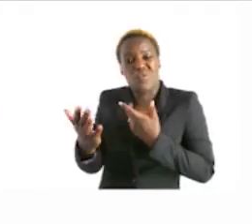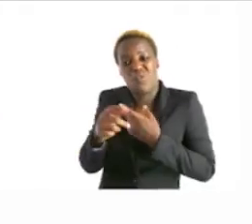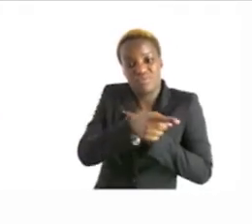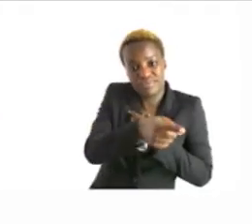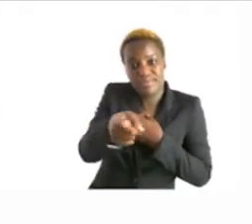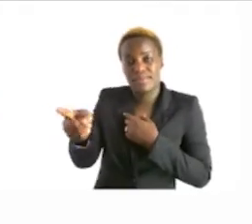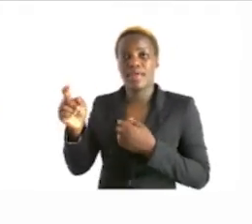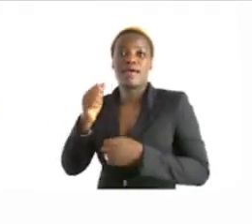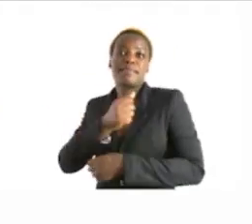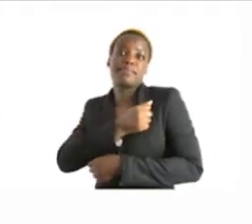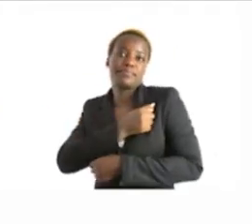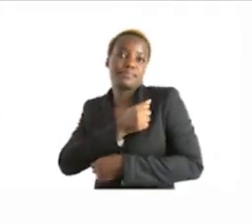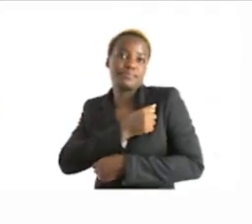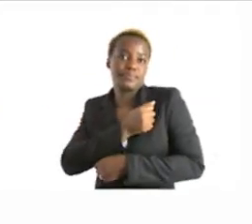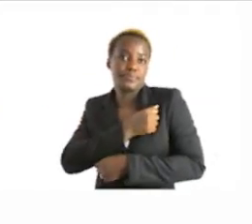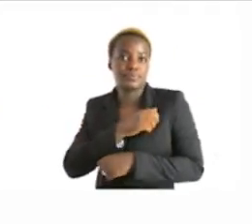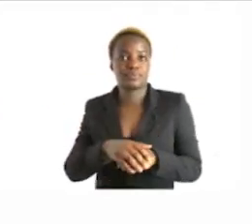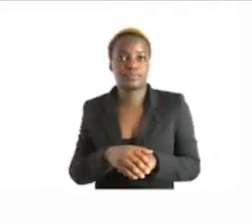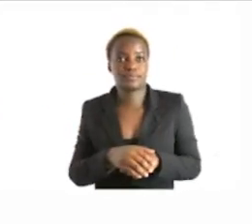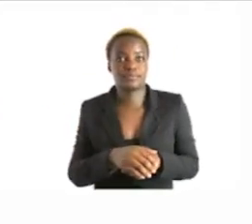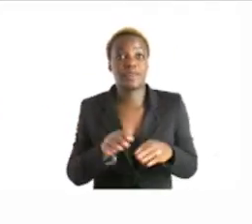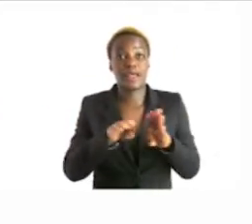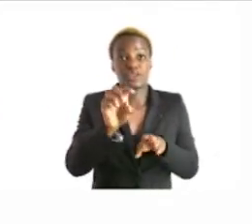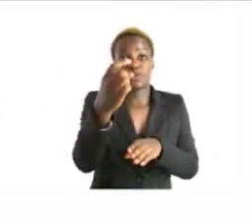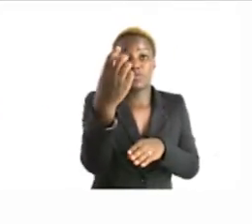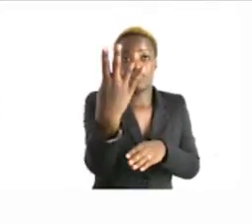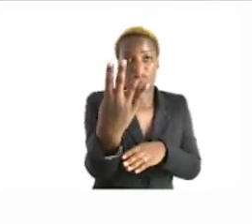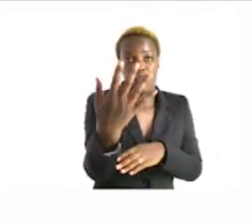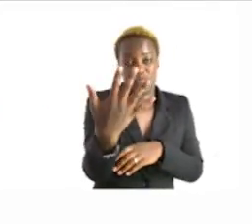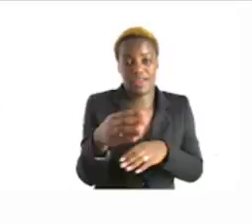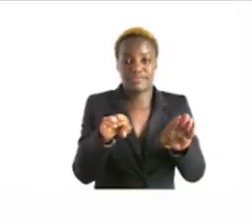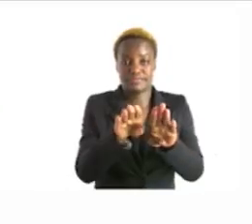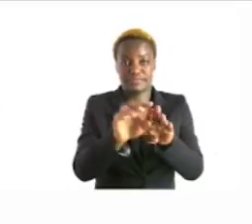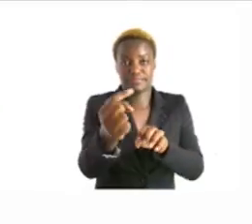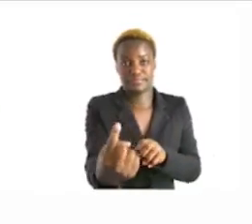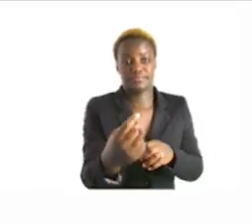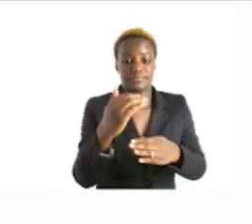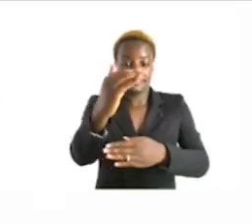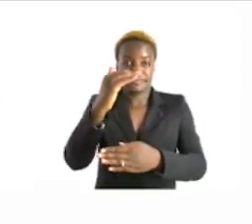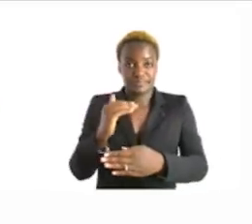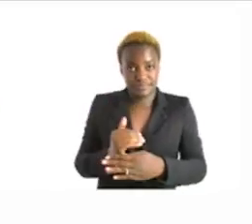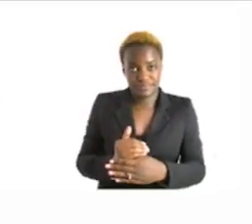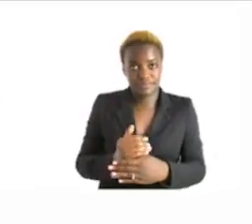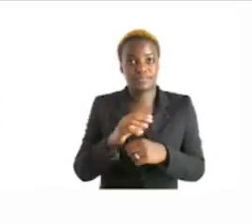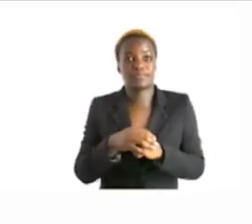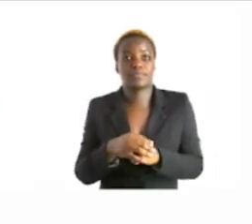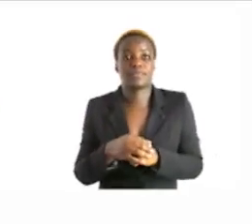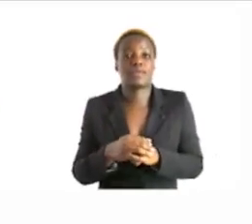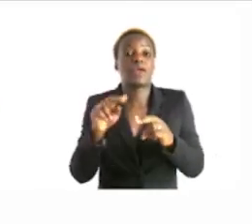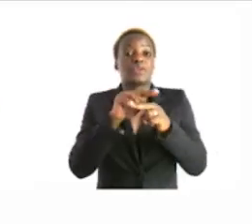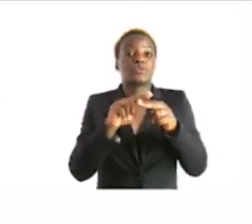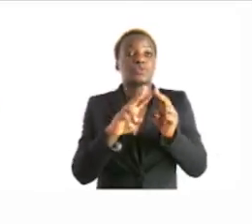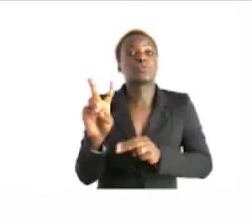five in five let's look there below whereby we have to fill in the